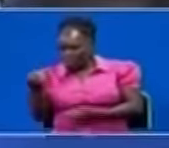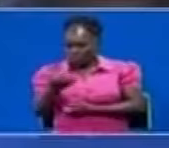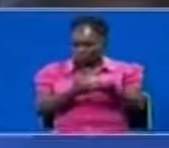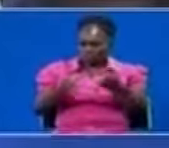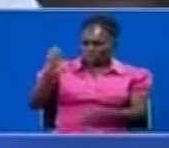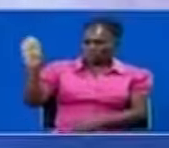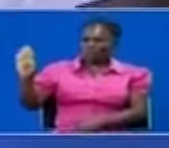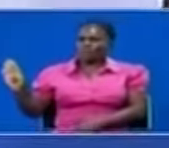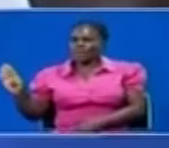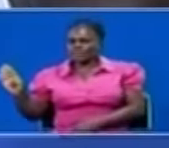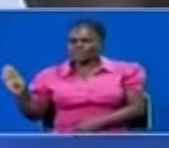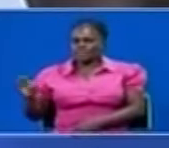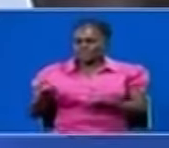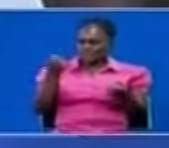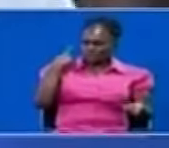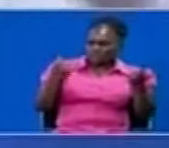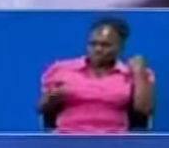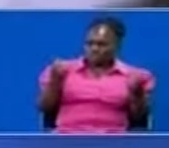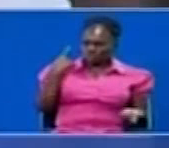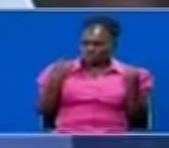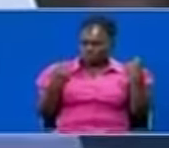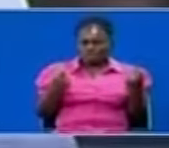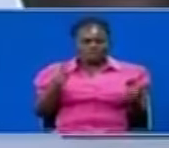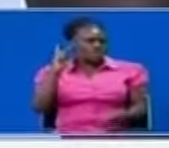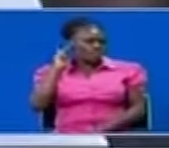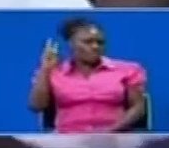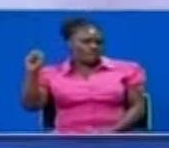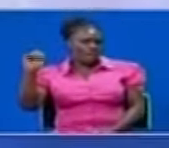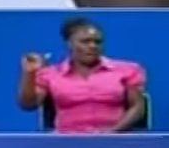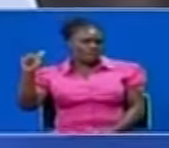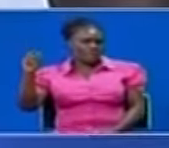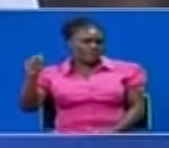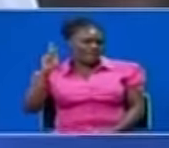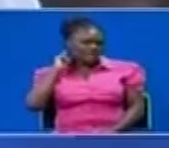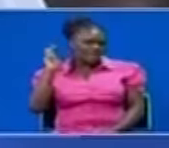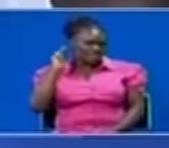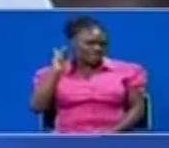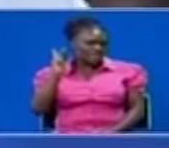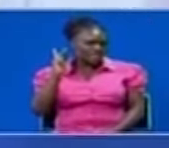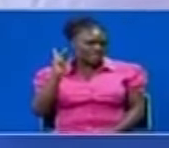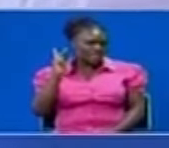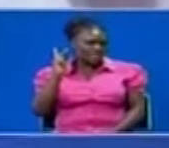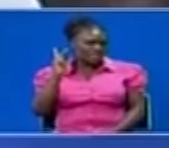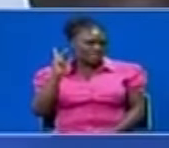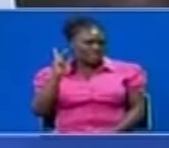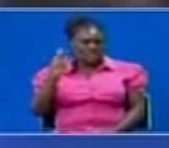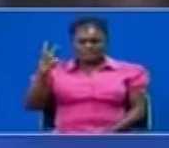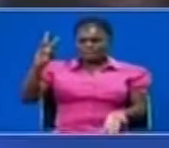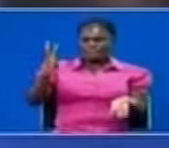Bomet, Kericho, Nyamira, Kisii,